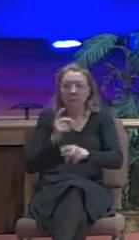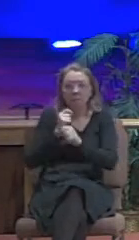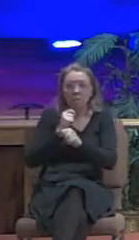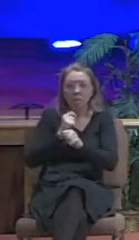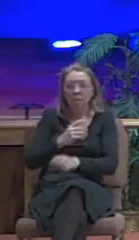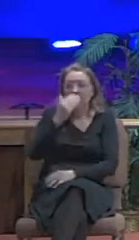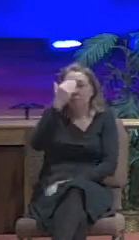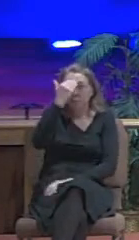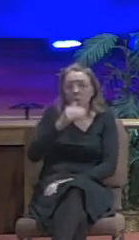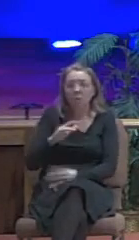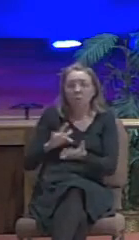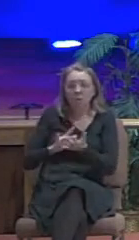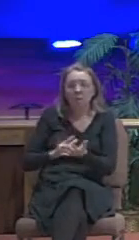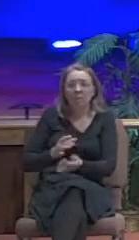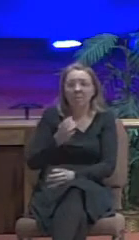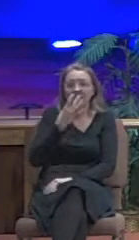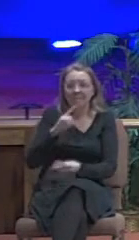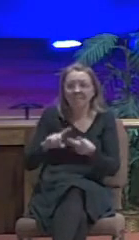heating pads the next day.